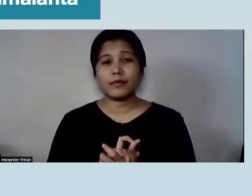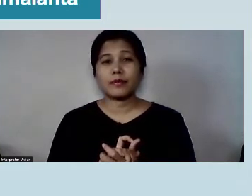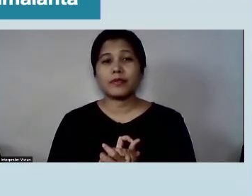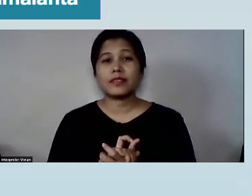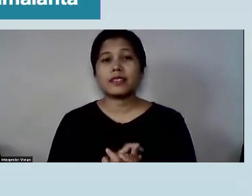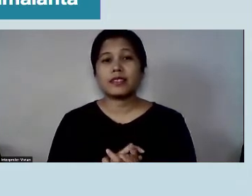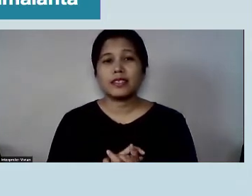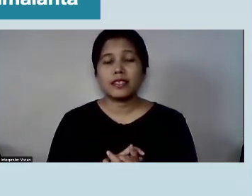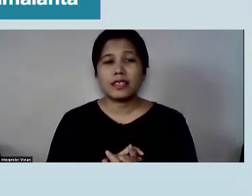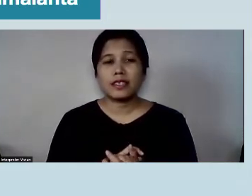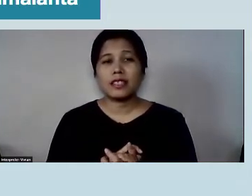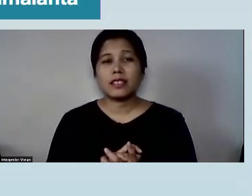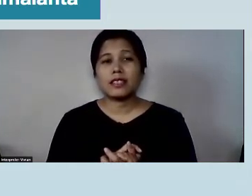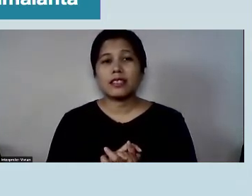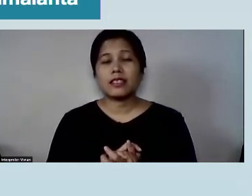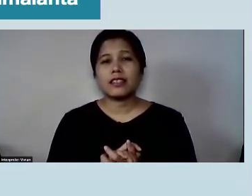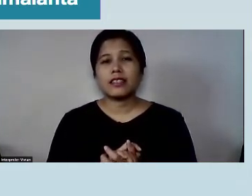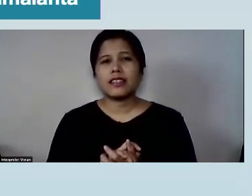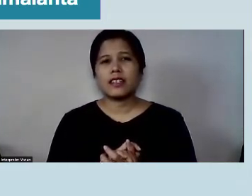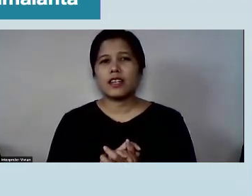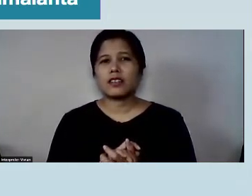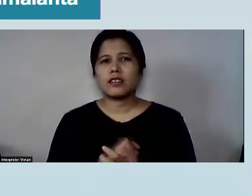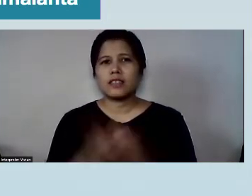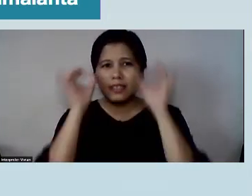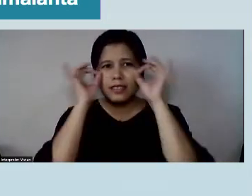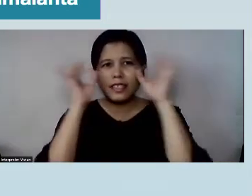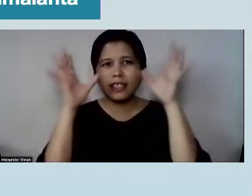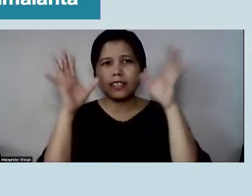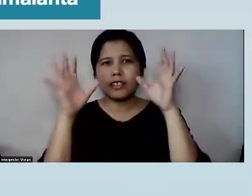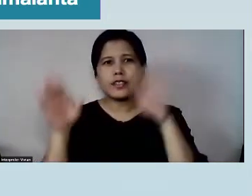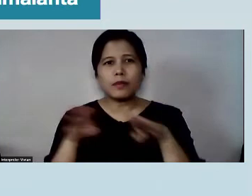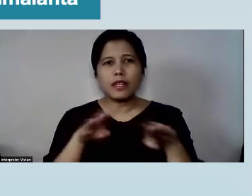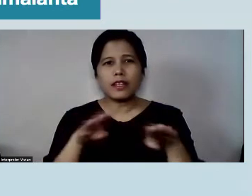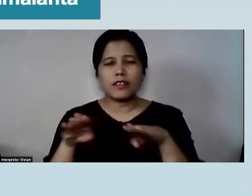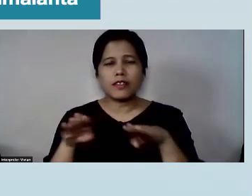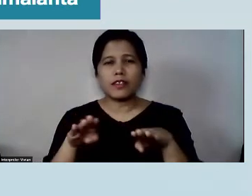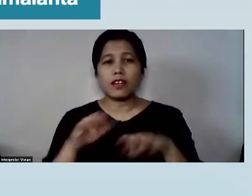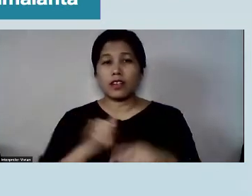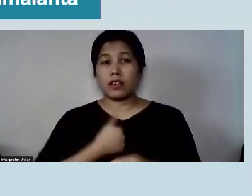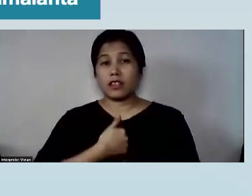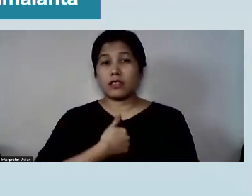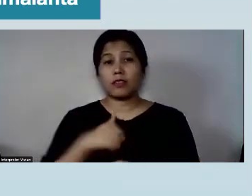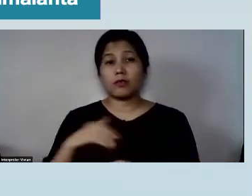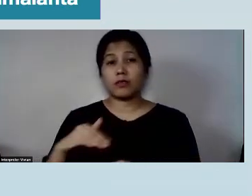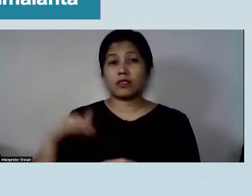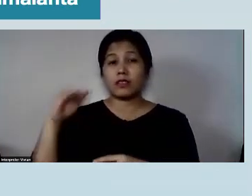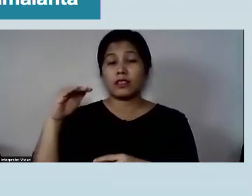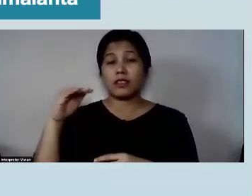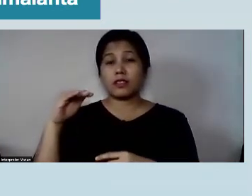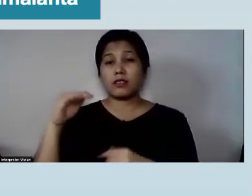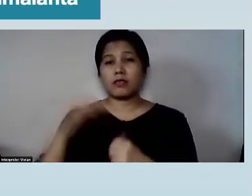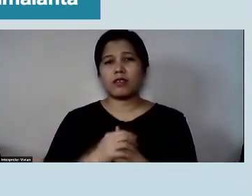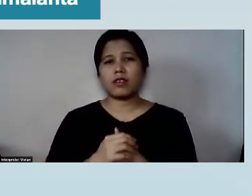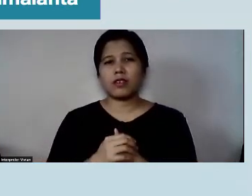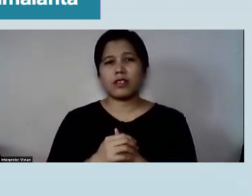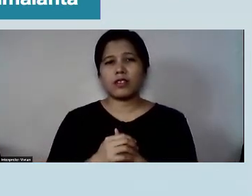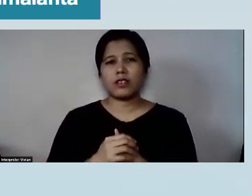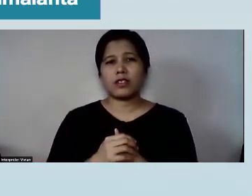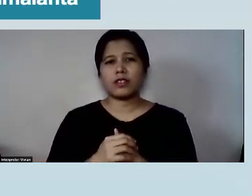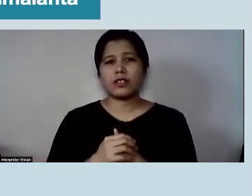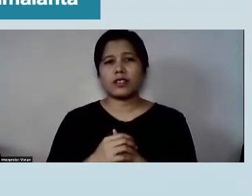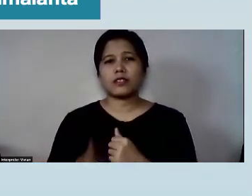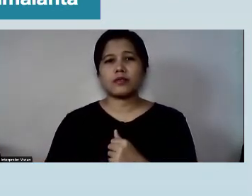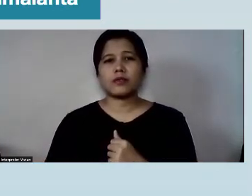show off with increasingly risky behavior. Either self-esteem begins to drop or sees self as superior to others in order